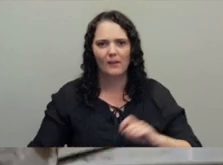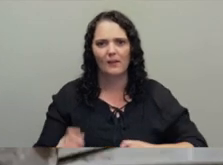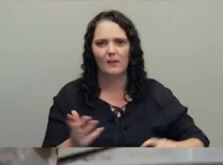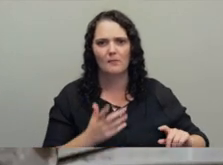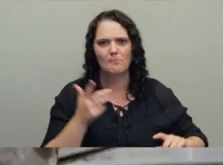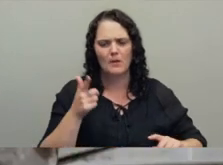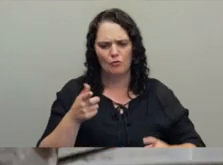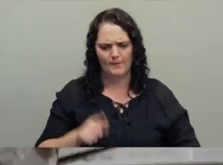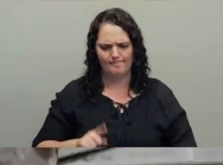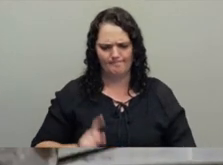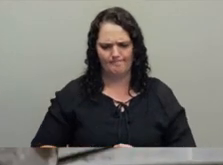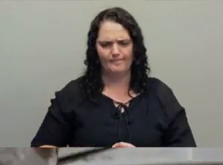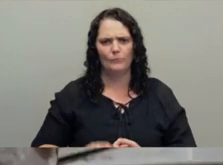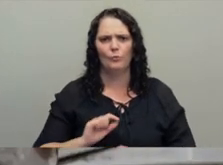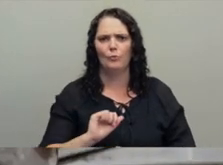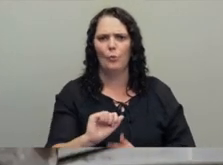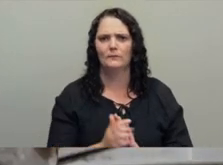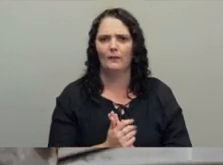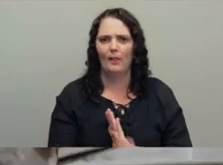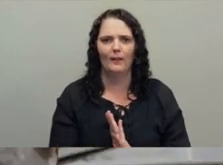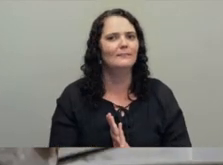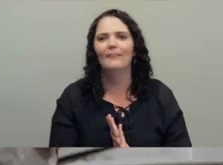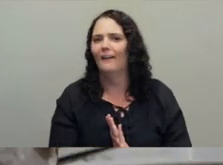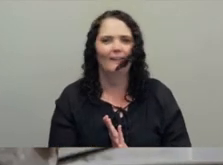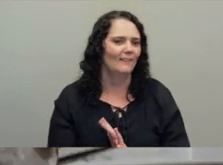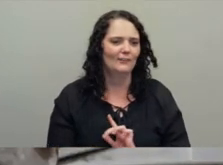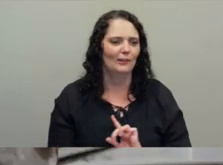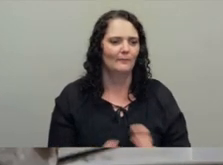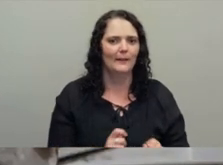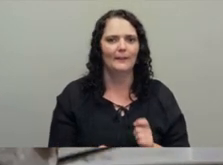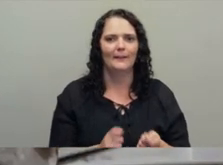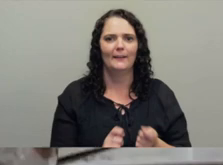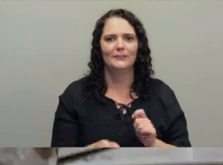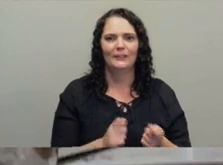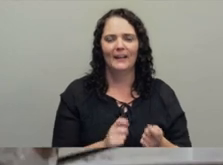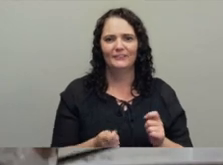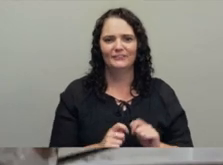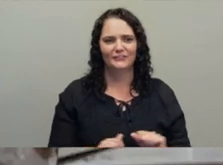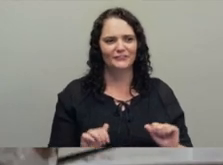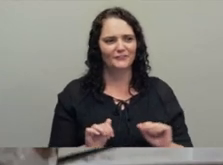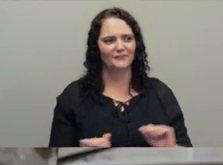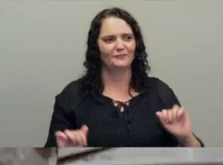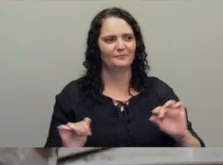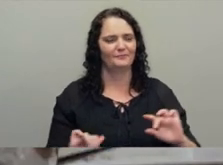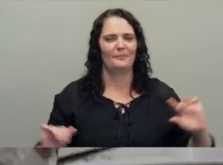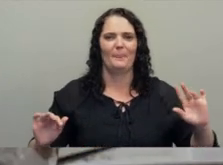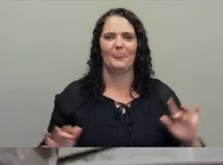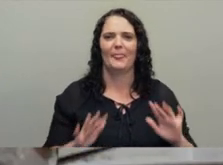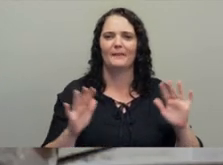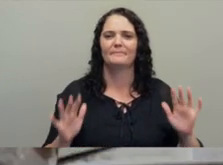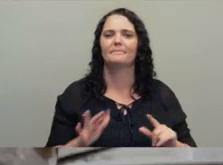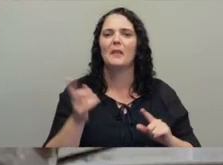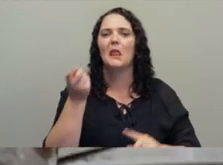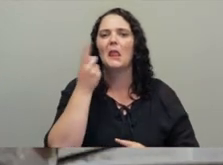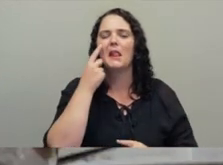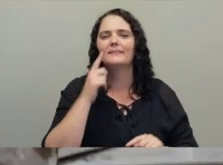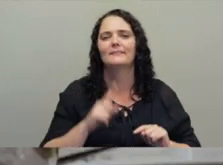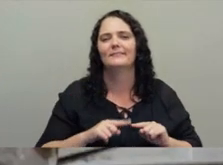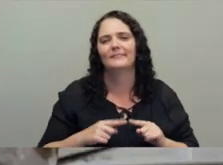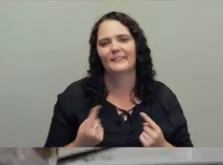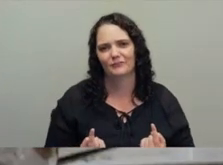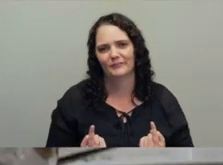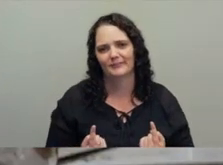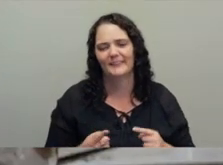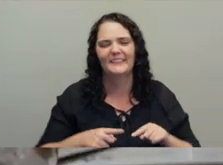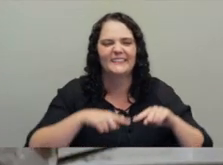de-skilling techniques that's really emerged in the 20th century as a method for getting people warmed up and getting outside of their own taste